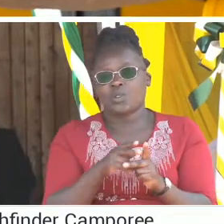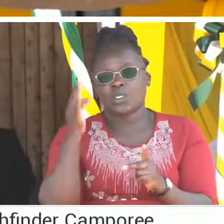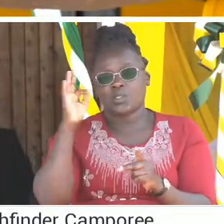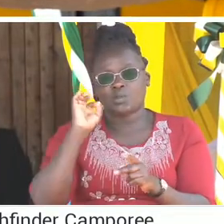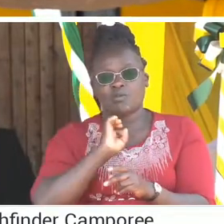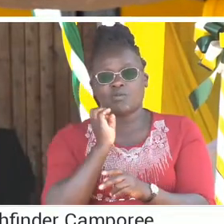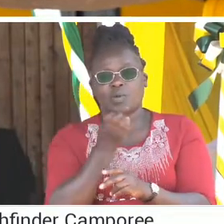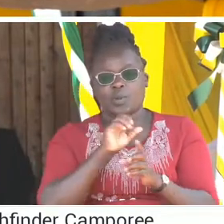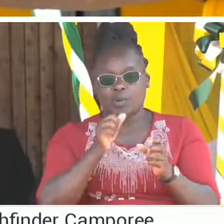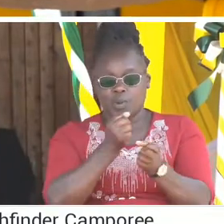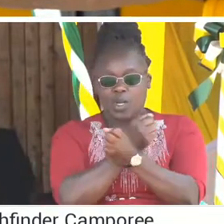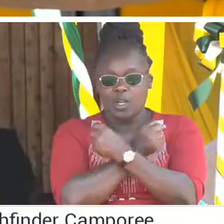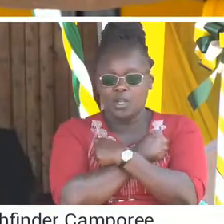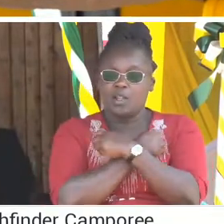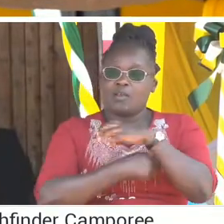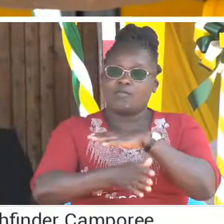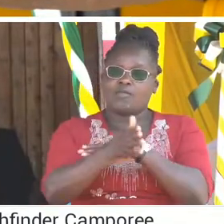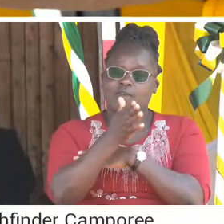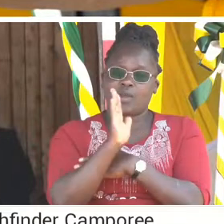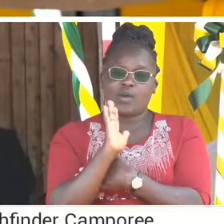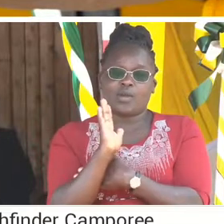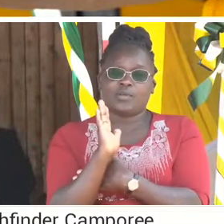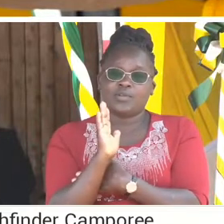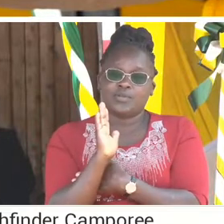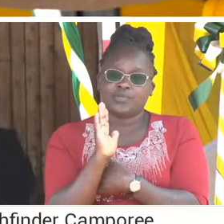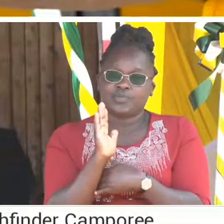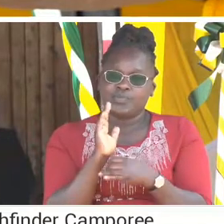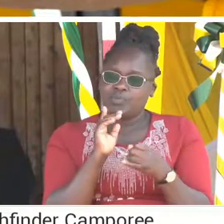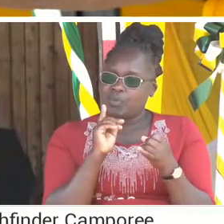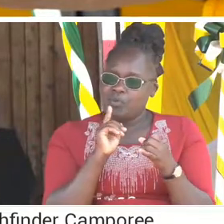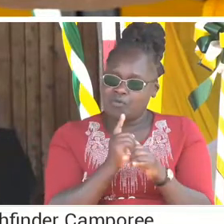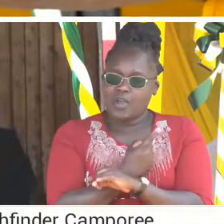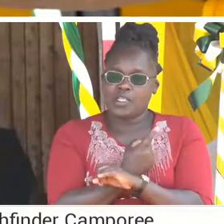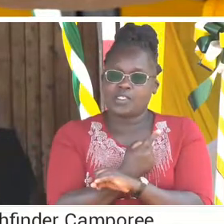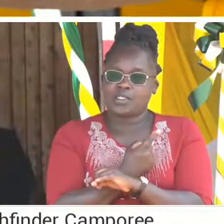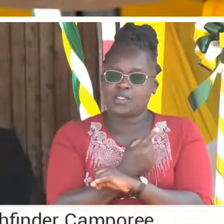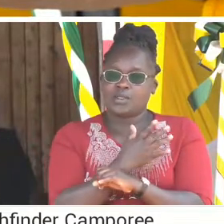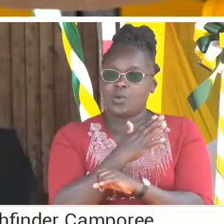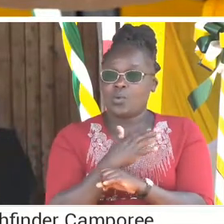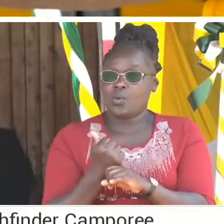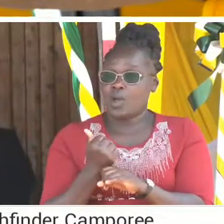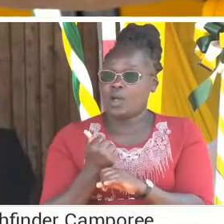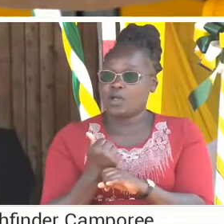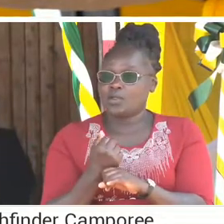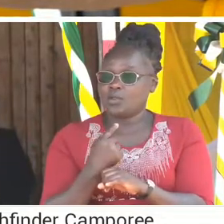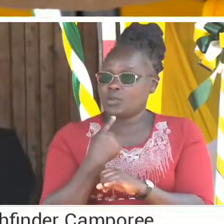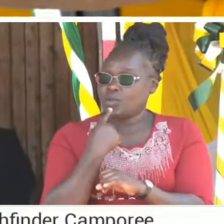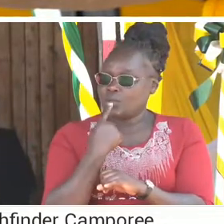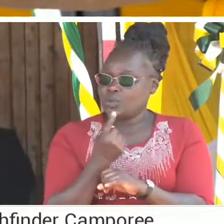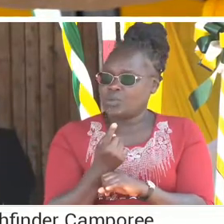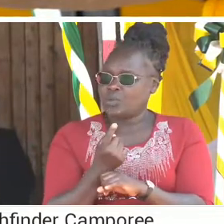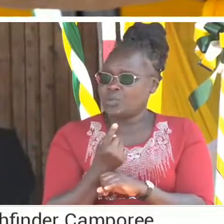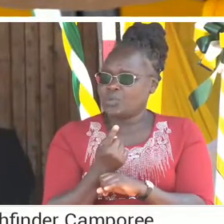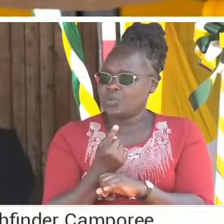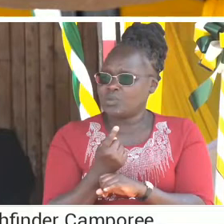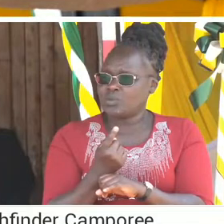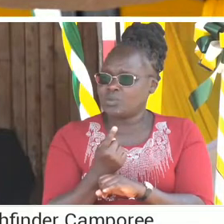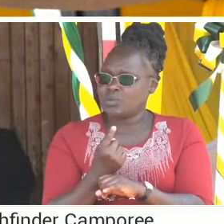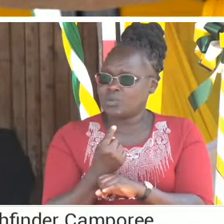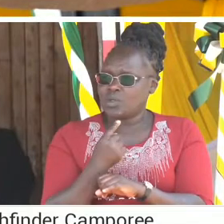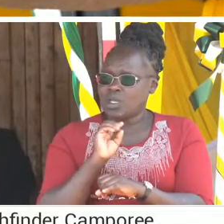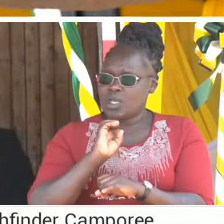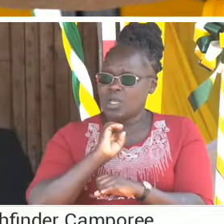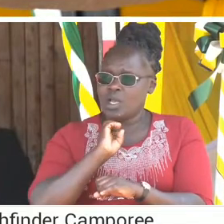God. First and foremost, I want to extend our deepest appreciation to